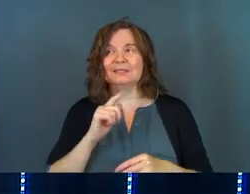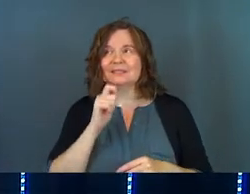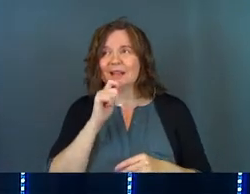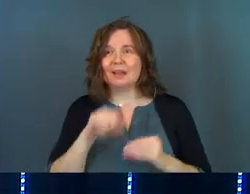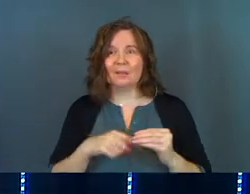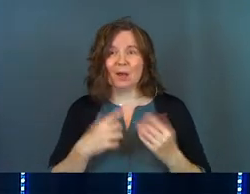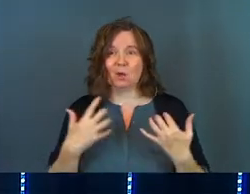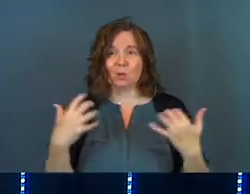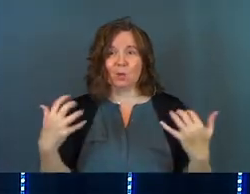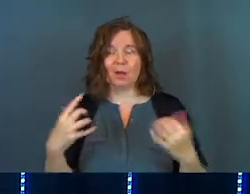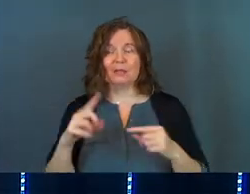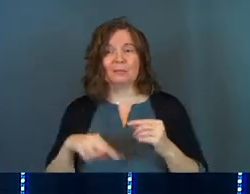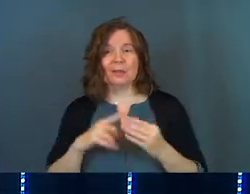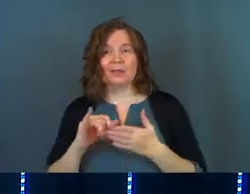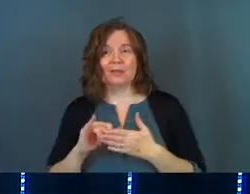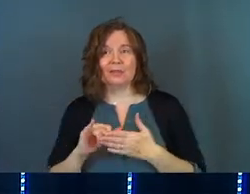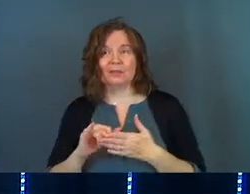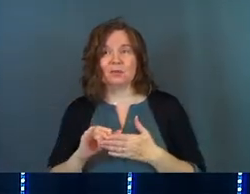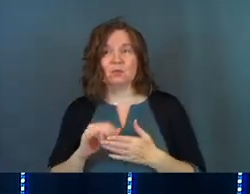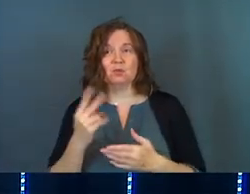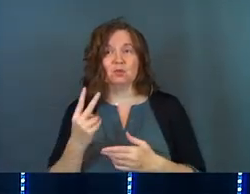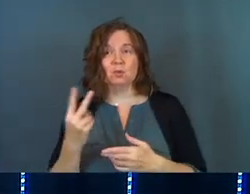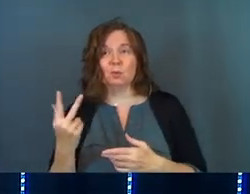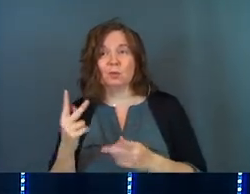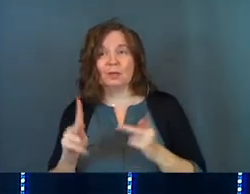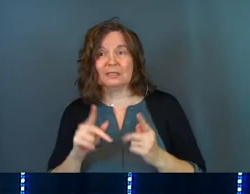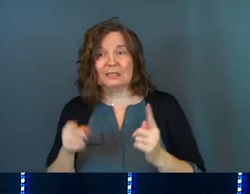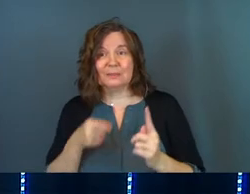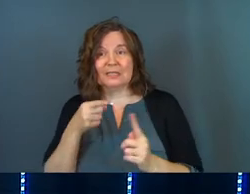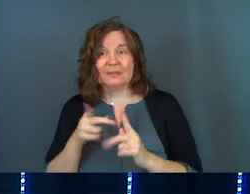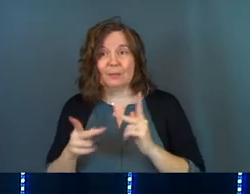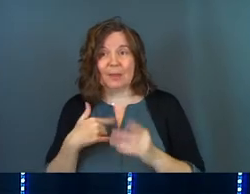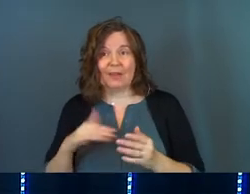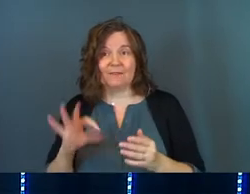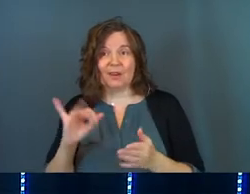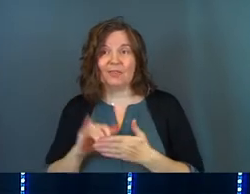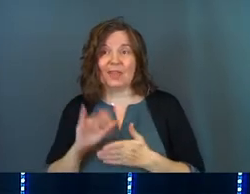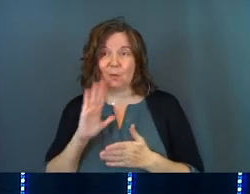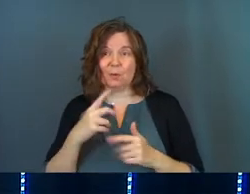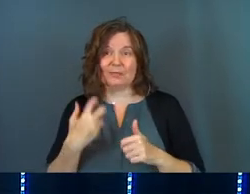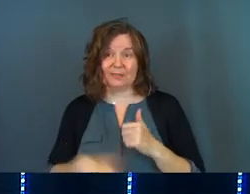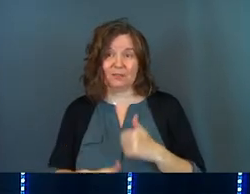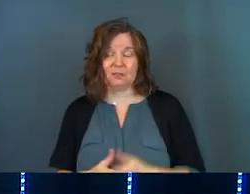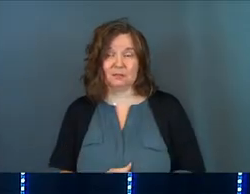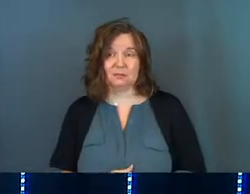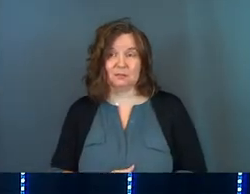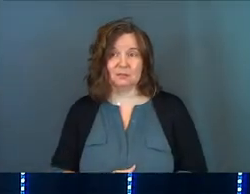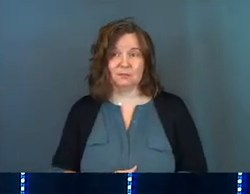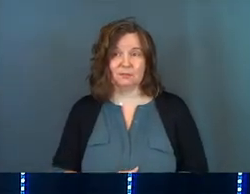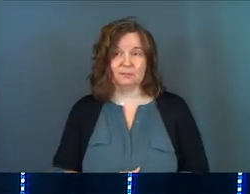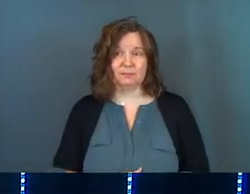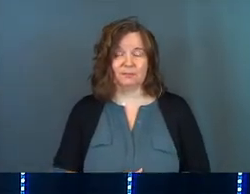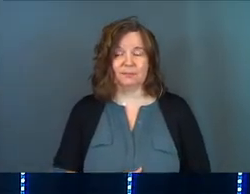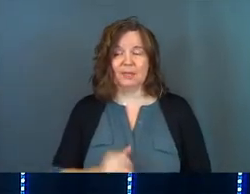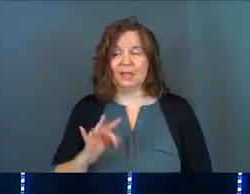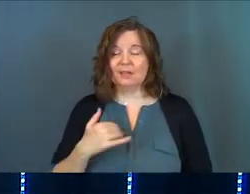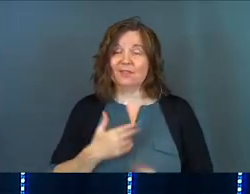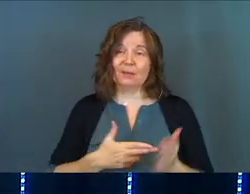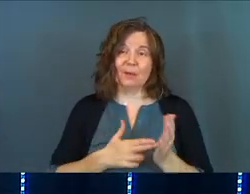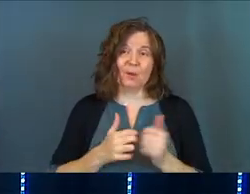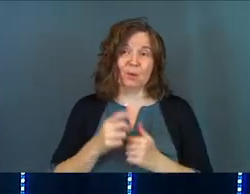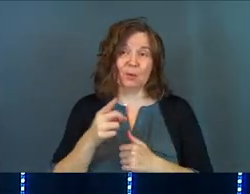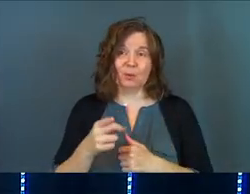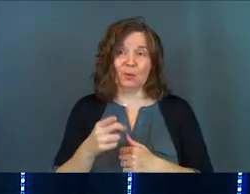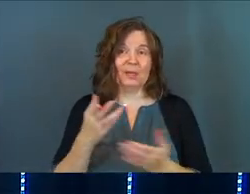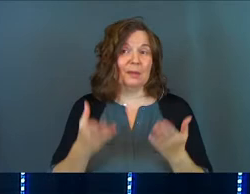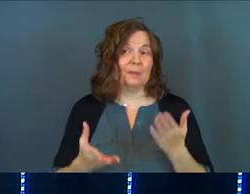not about a crowd. It's about the fact that there's going to be two or three people that might find out, and that's going to be difficult. And if I could just be honest